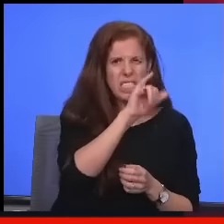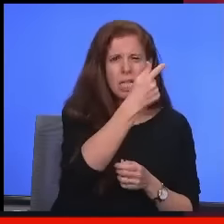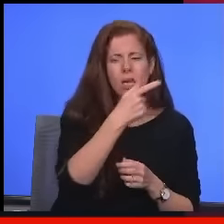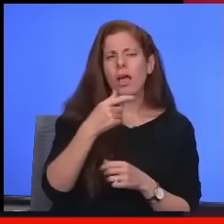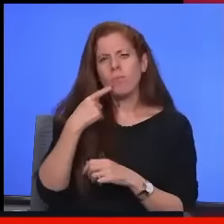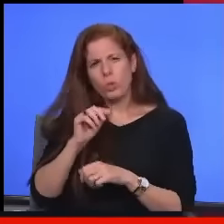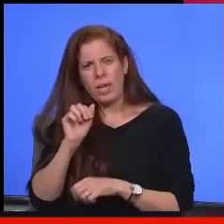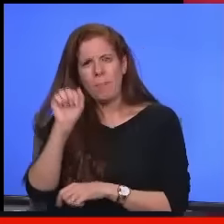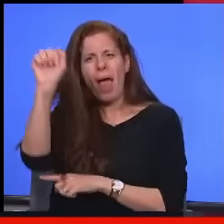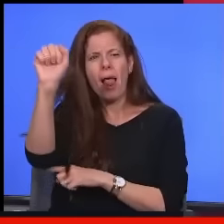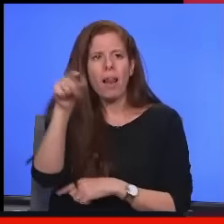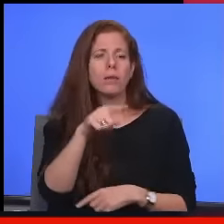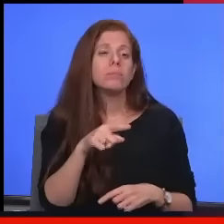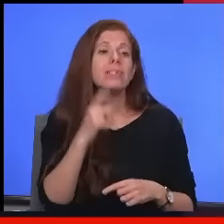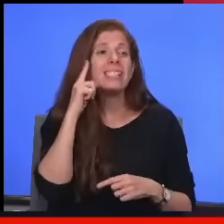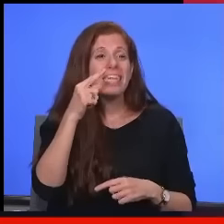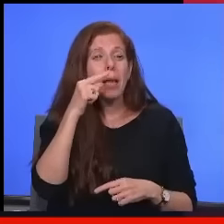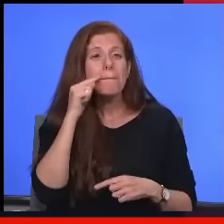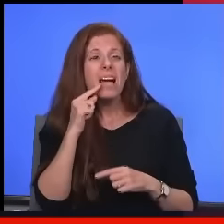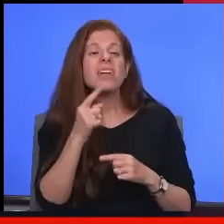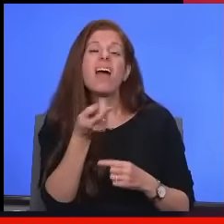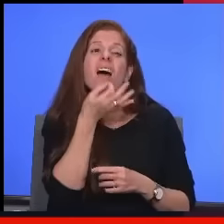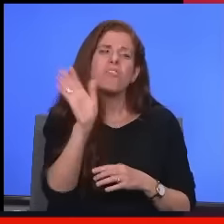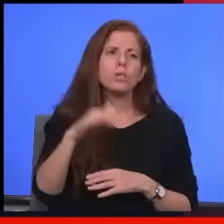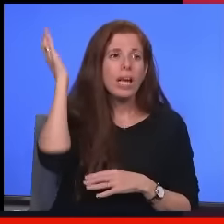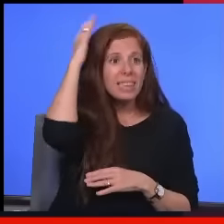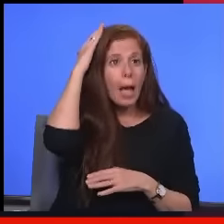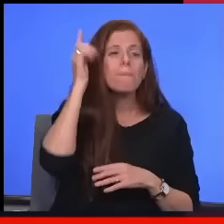I think Biden's better than Trump because he sends rockets to Ukraine.